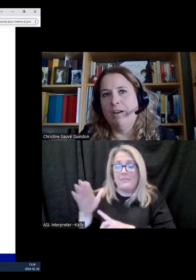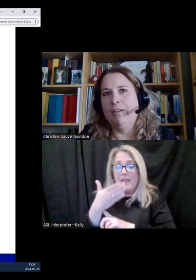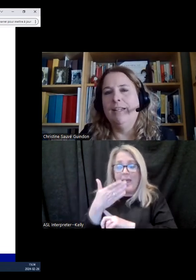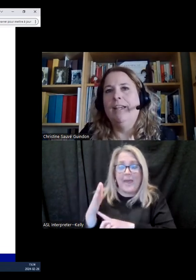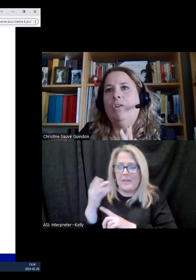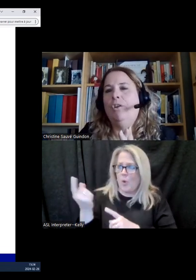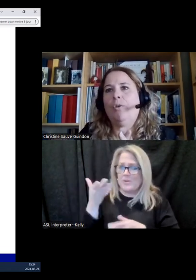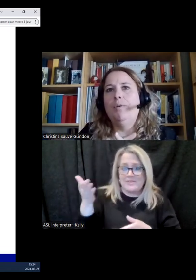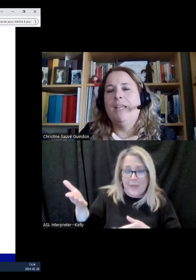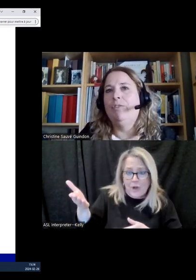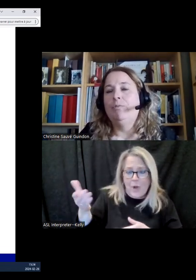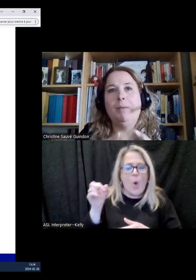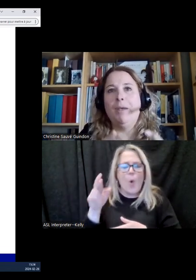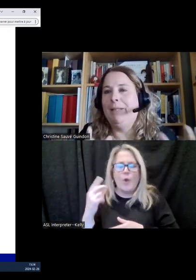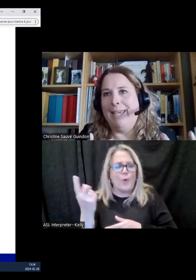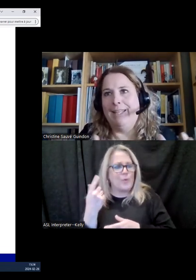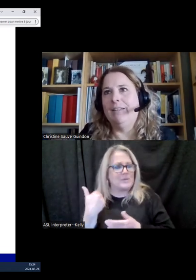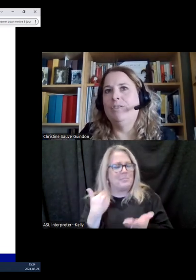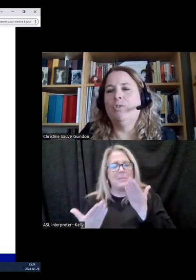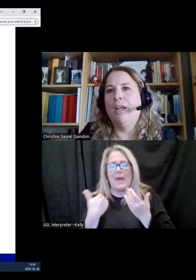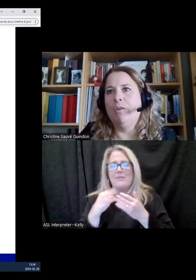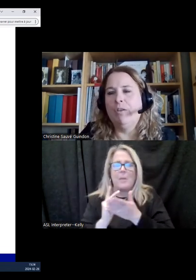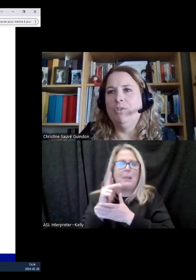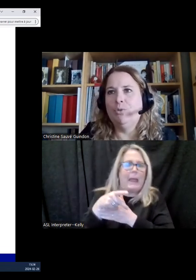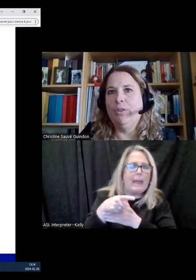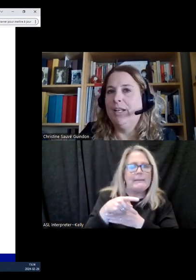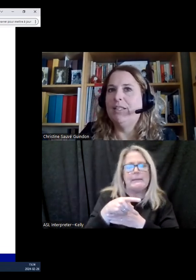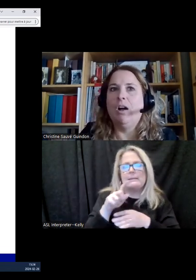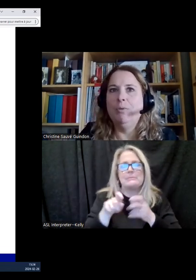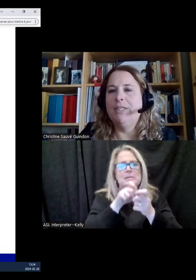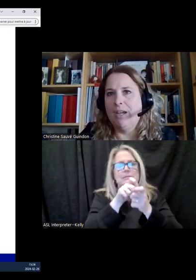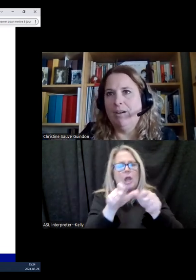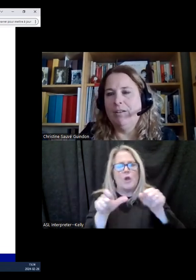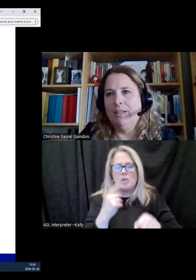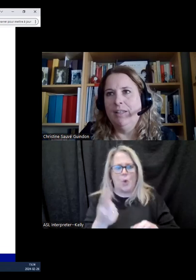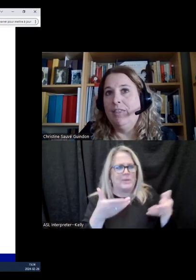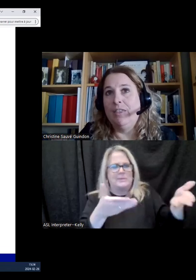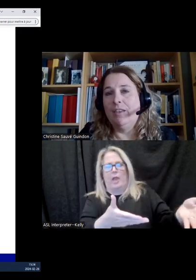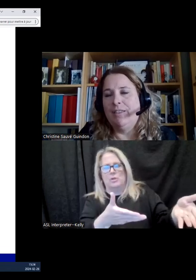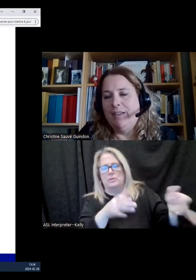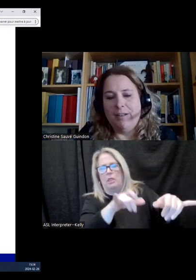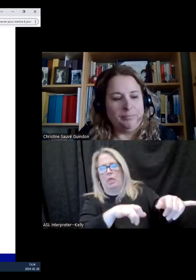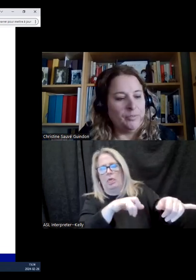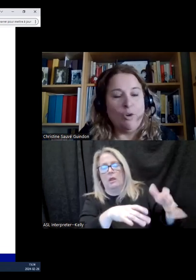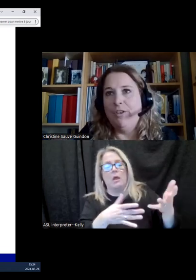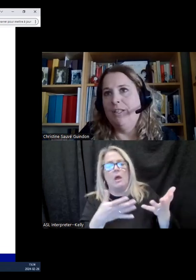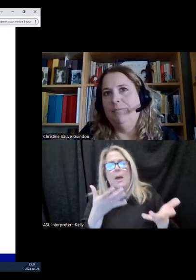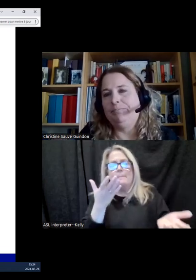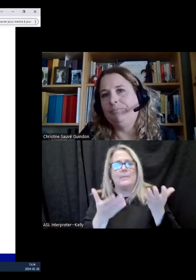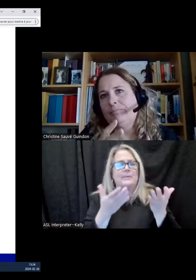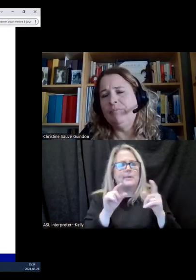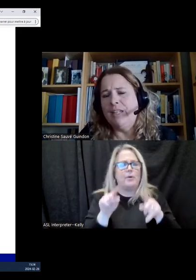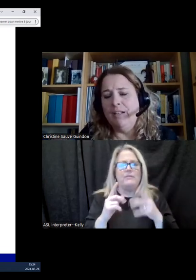always there. Or you always have, there might be a plant in a certain area of the school that it's always there. Go